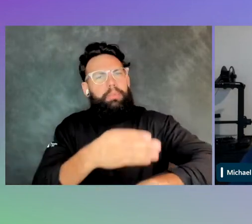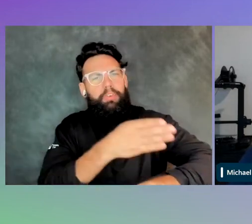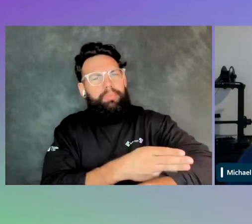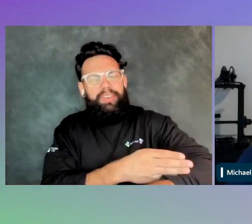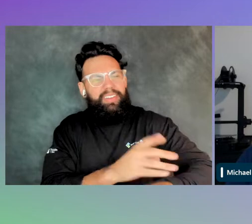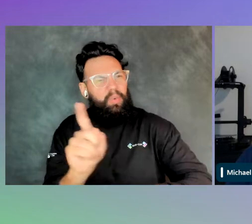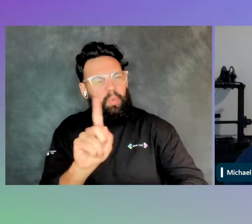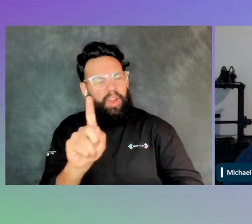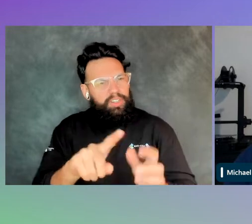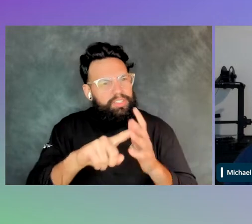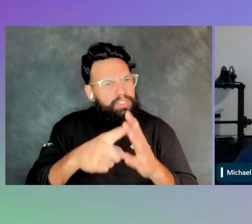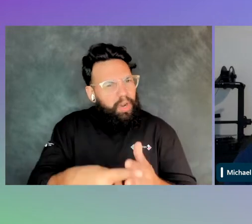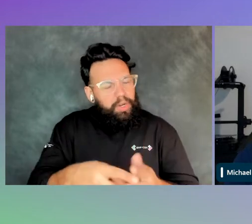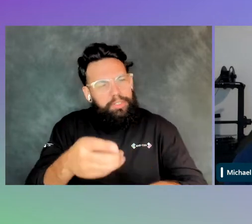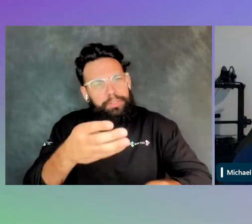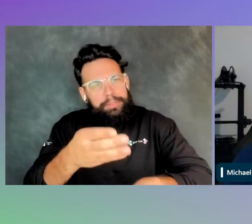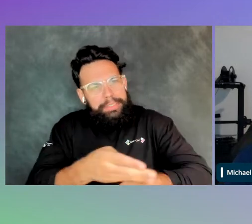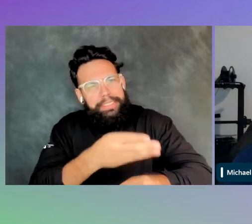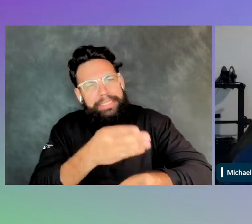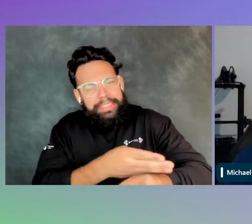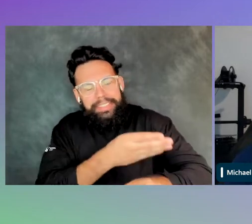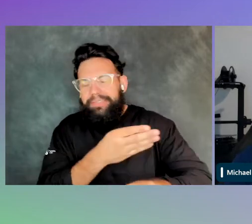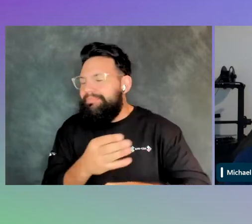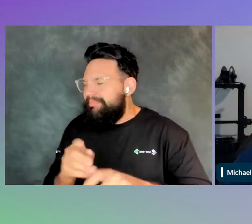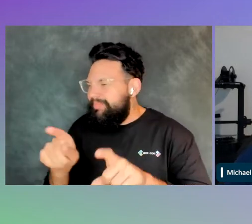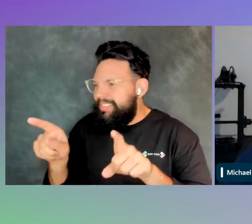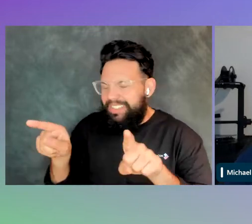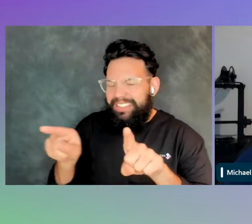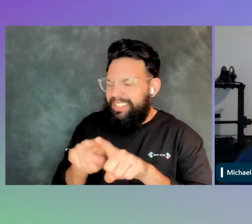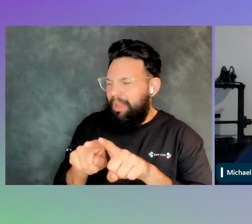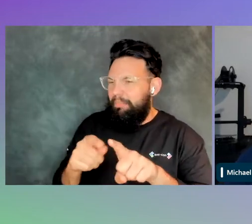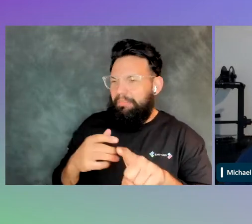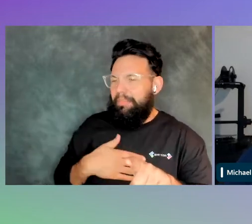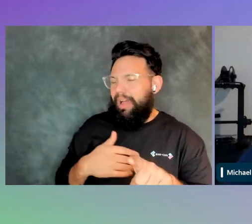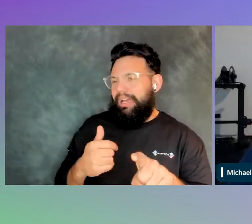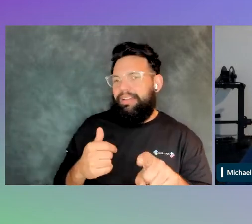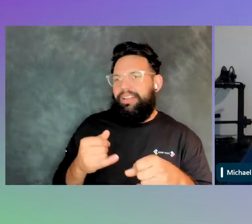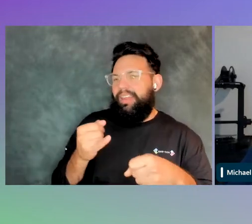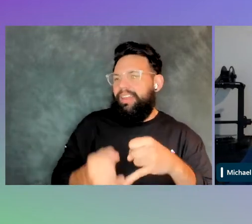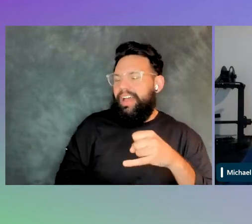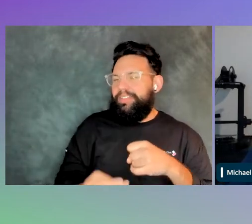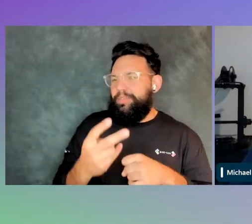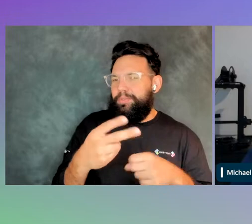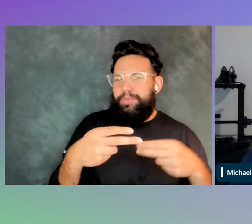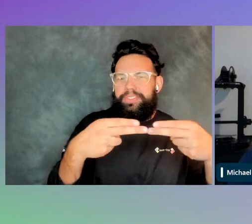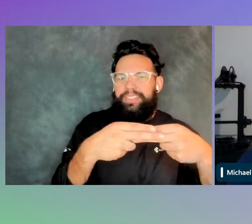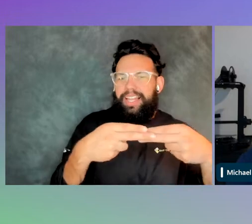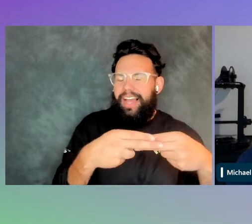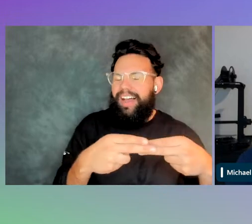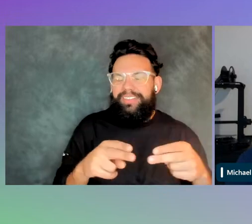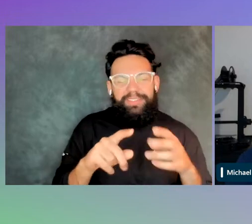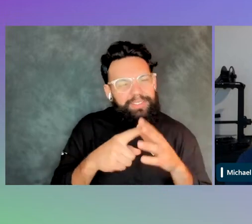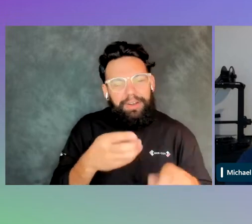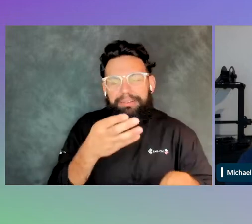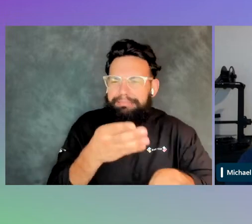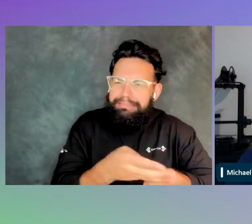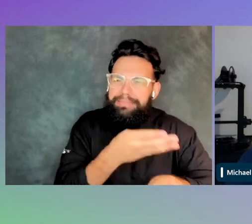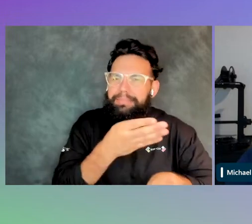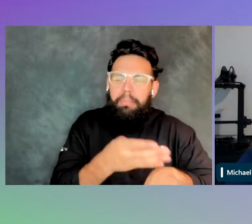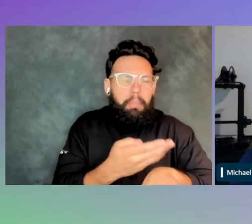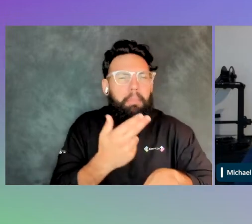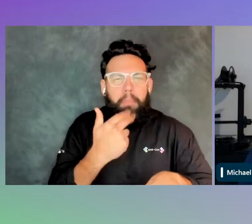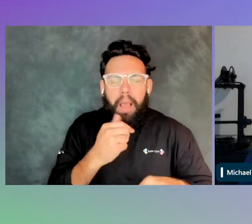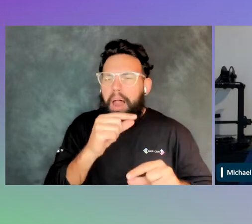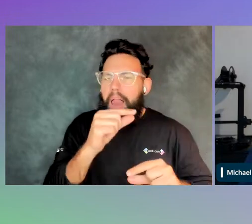Exactly the final couple of slides, start picking away at it. It's not going to become accessible by itself. It